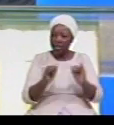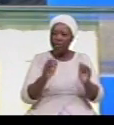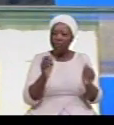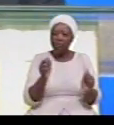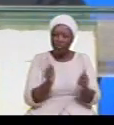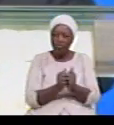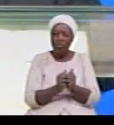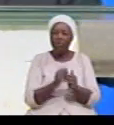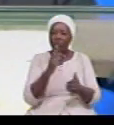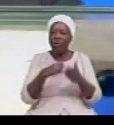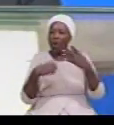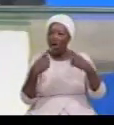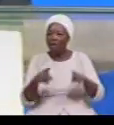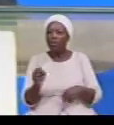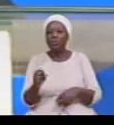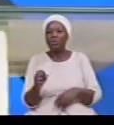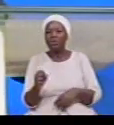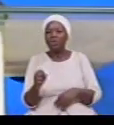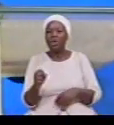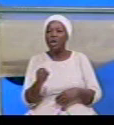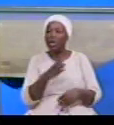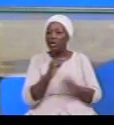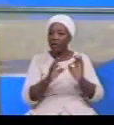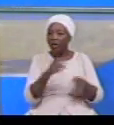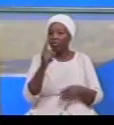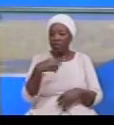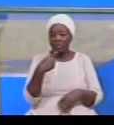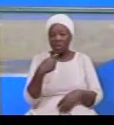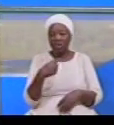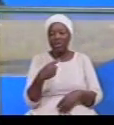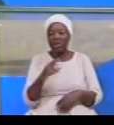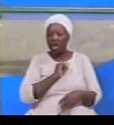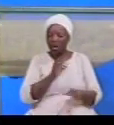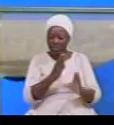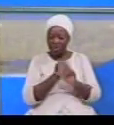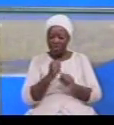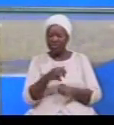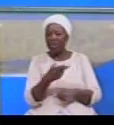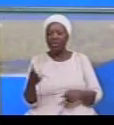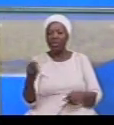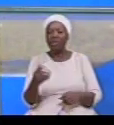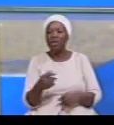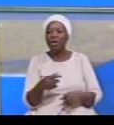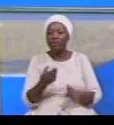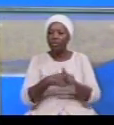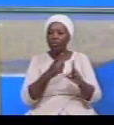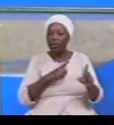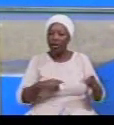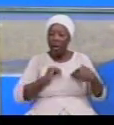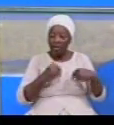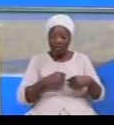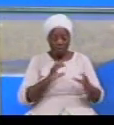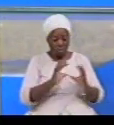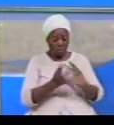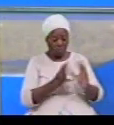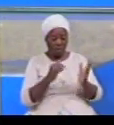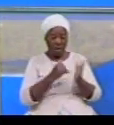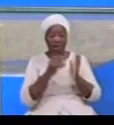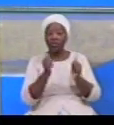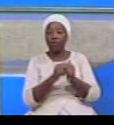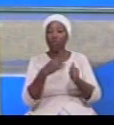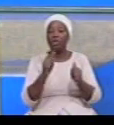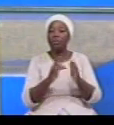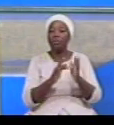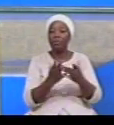If anybody says, "I receive anything from the Lord," I'm going to compare with the Bible. If there is any iota